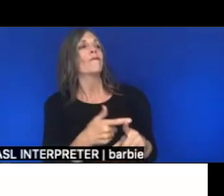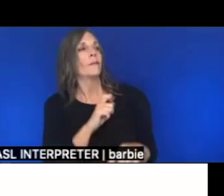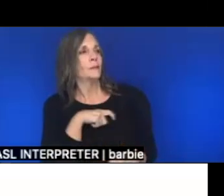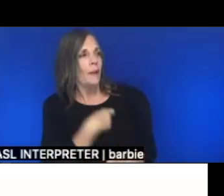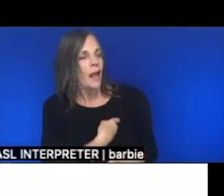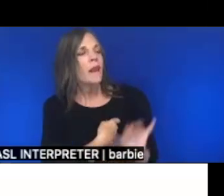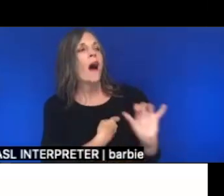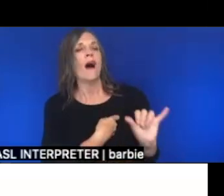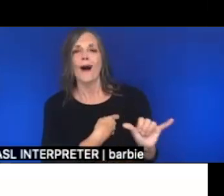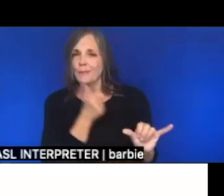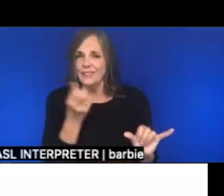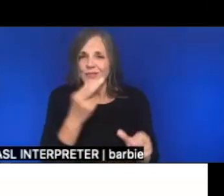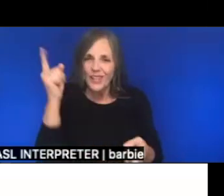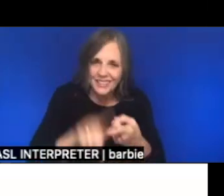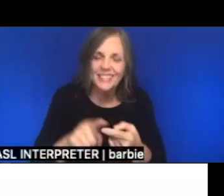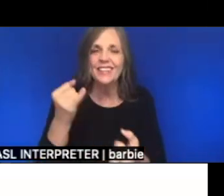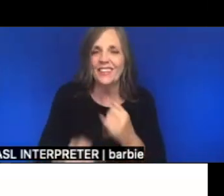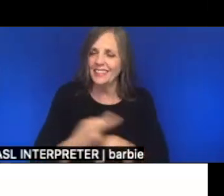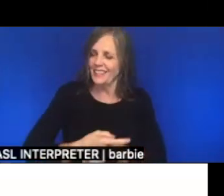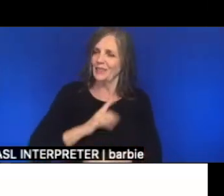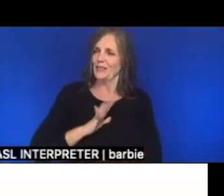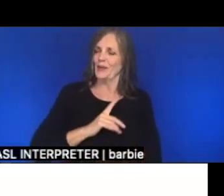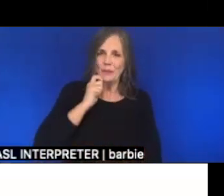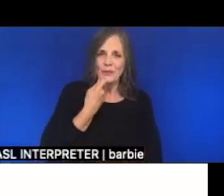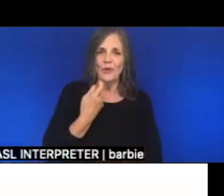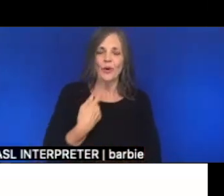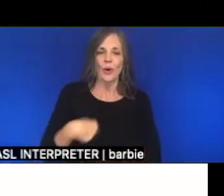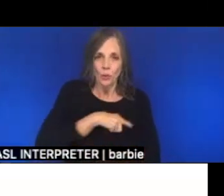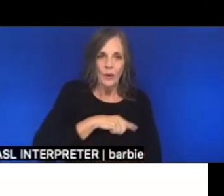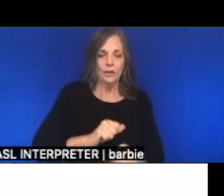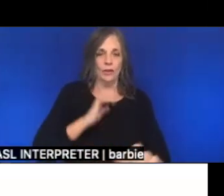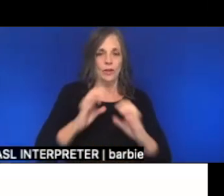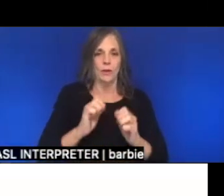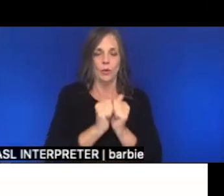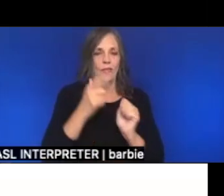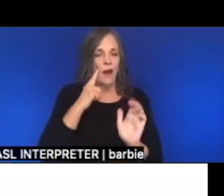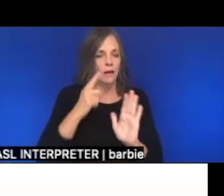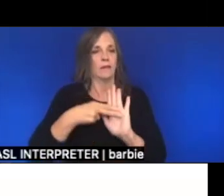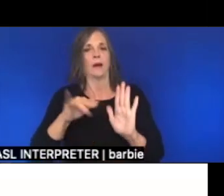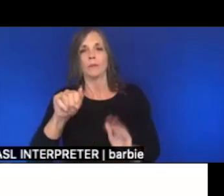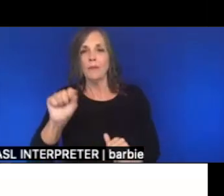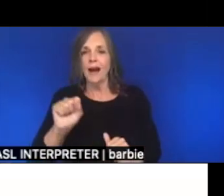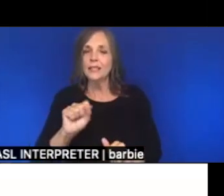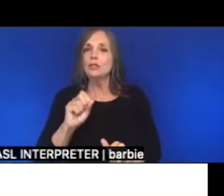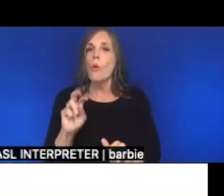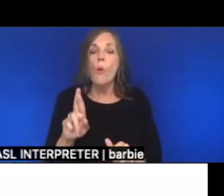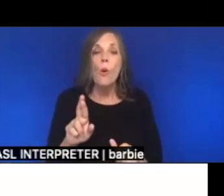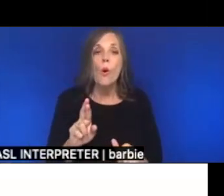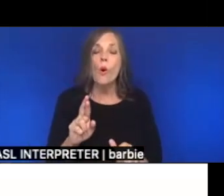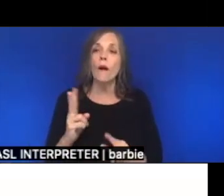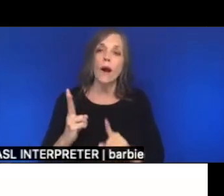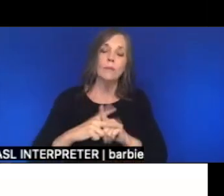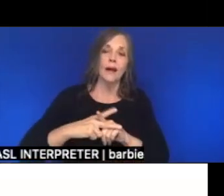also like a big win. Like we could communicate without making biases or implying misconceptions that would be